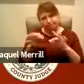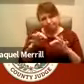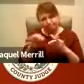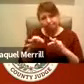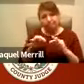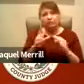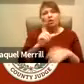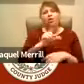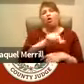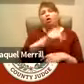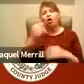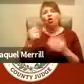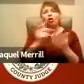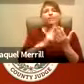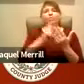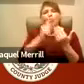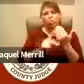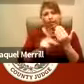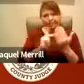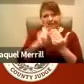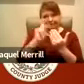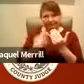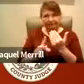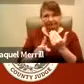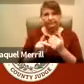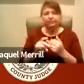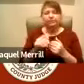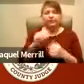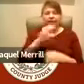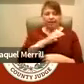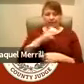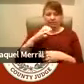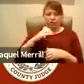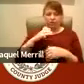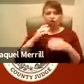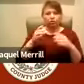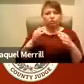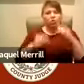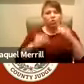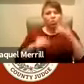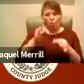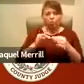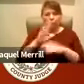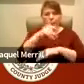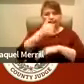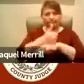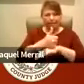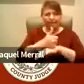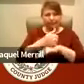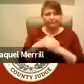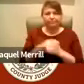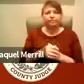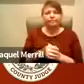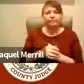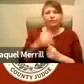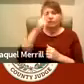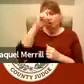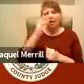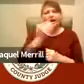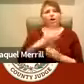some of the programs that this commissioner's court has implemented, for our